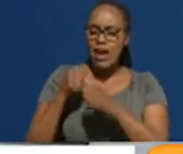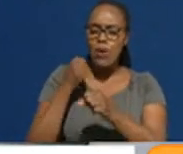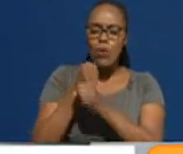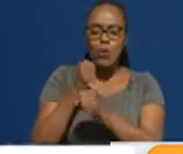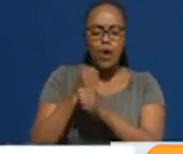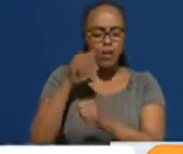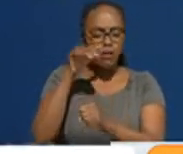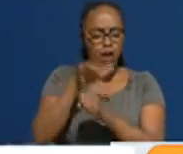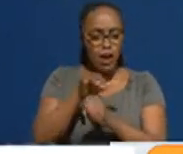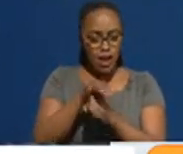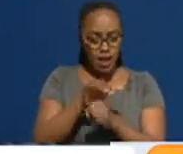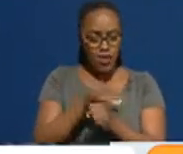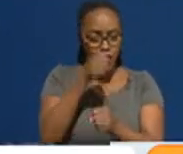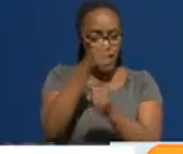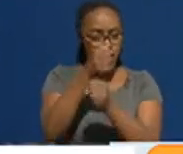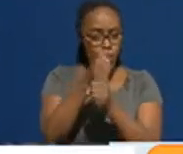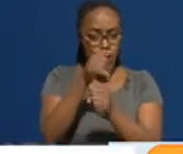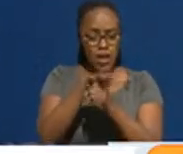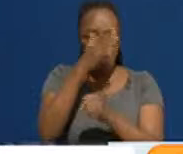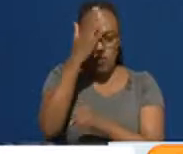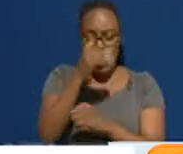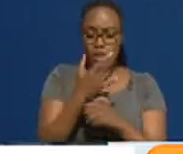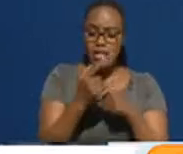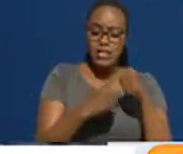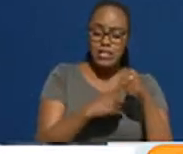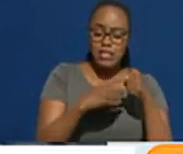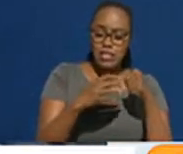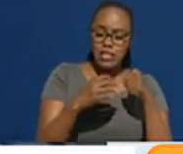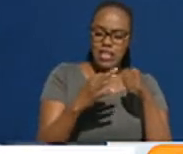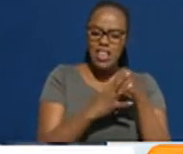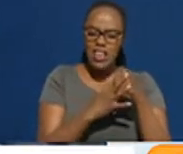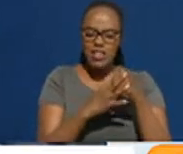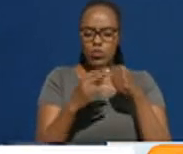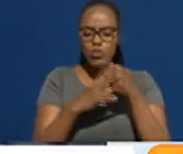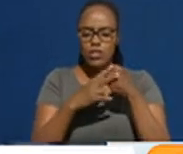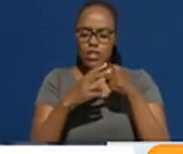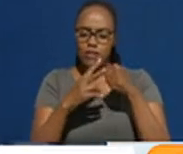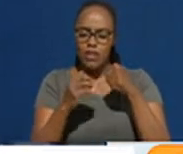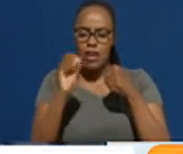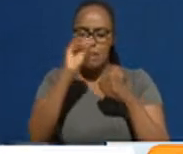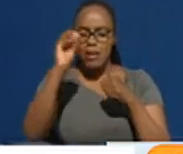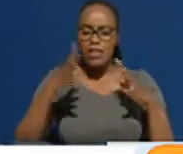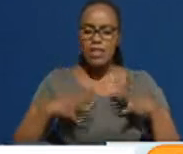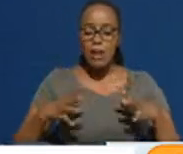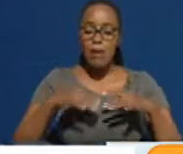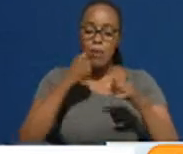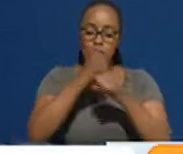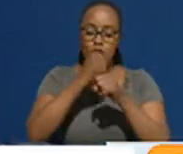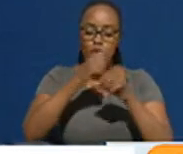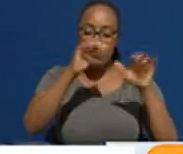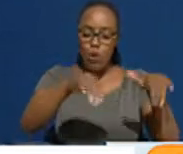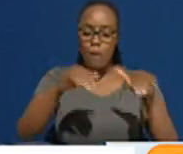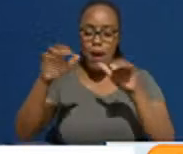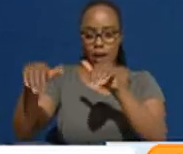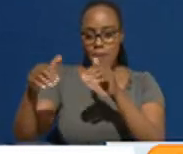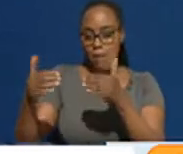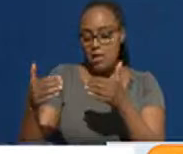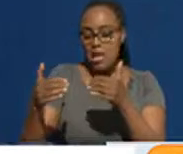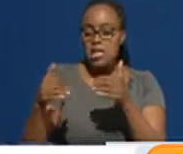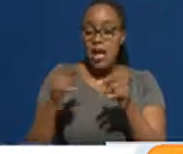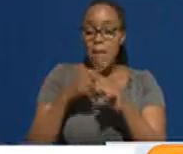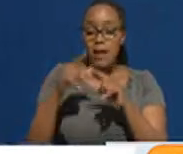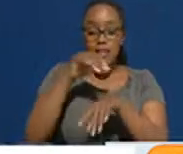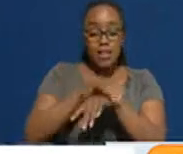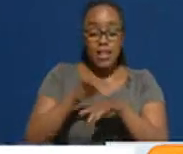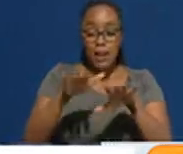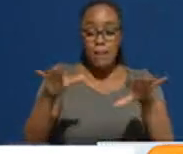hard. They are working so hard because 68 or 70, up to 70% of Makueni residents are agriculture dependent, but they are not getting